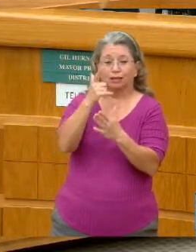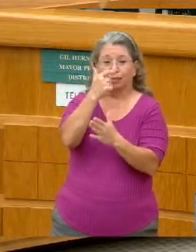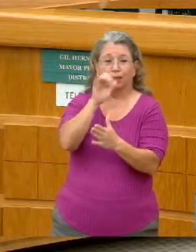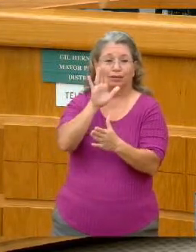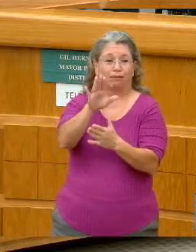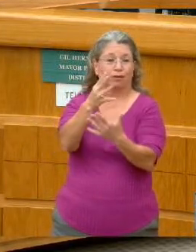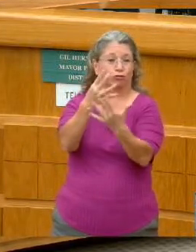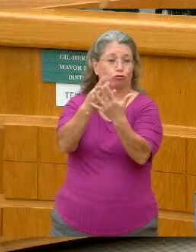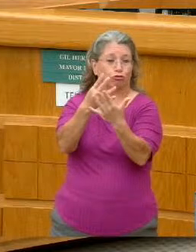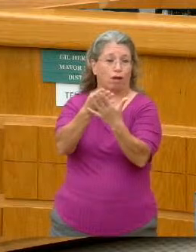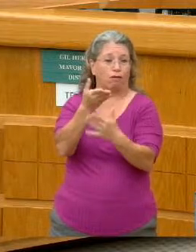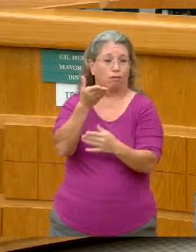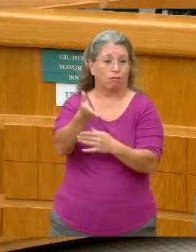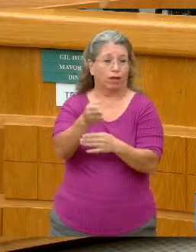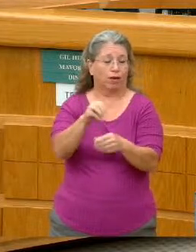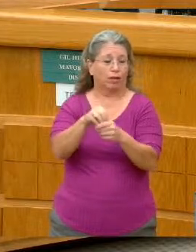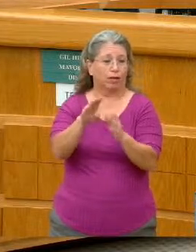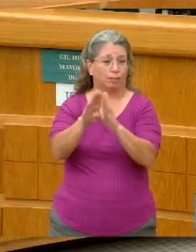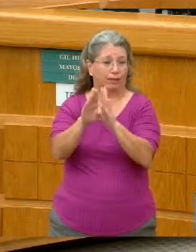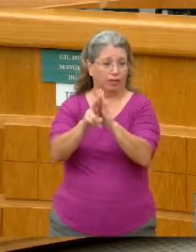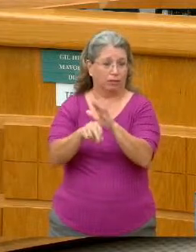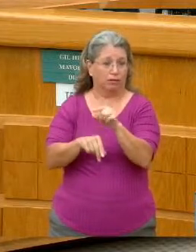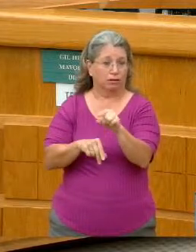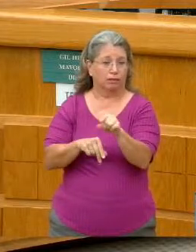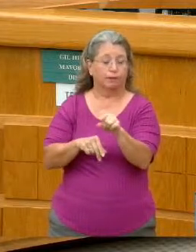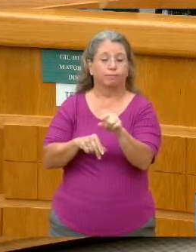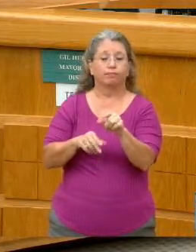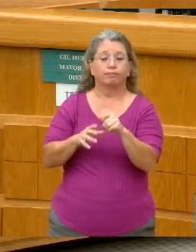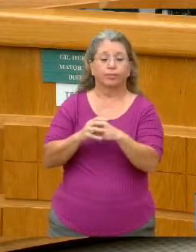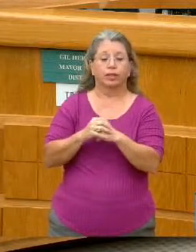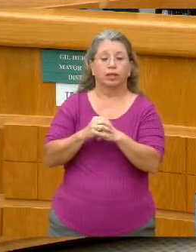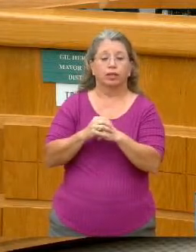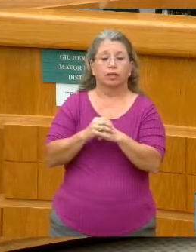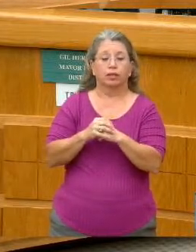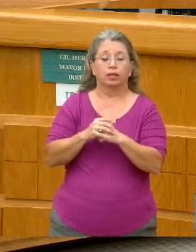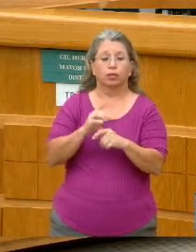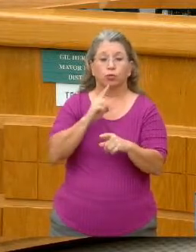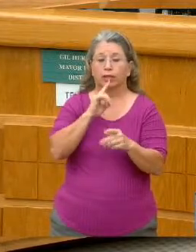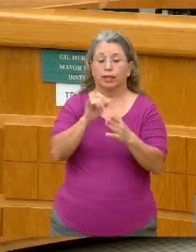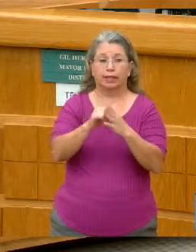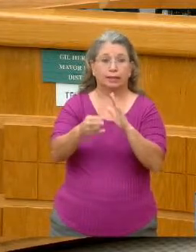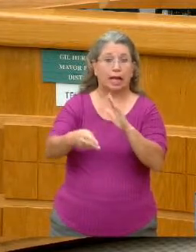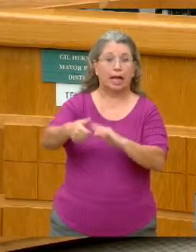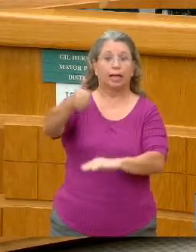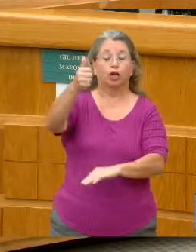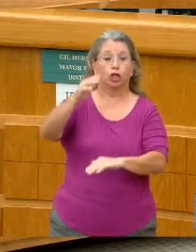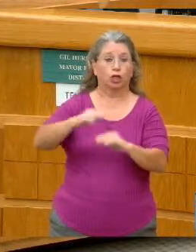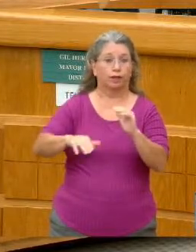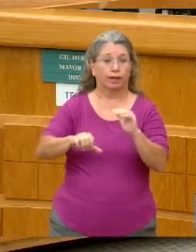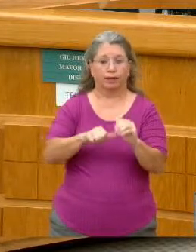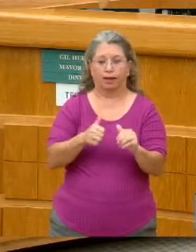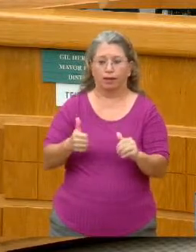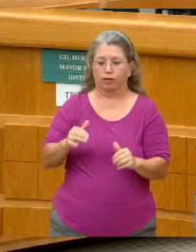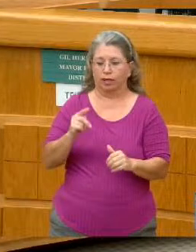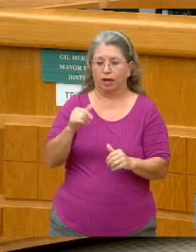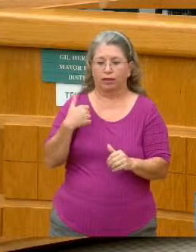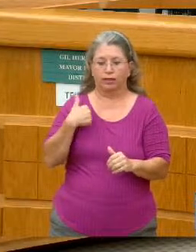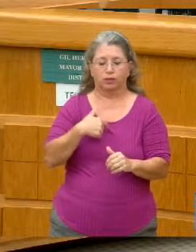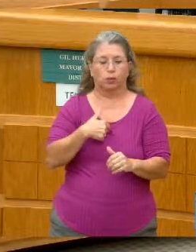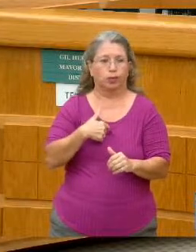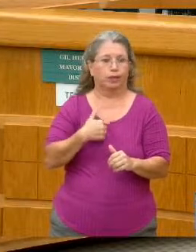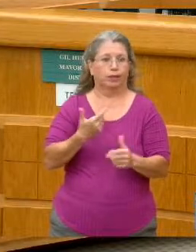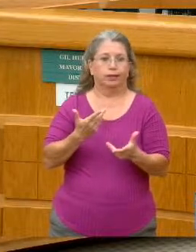County. And really it's so much higher than all the other counties that we almost need to break out B and Nueces on